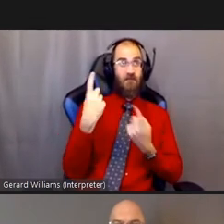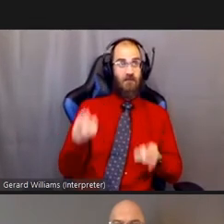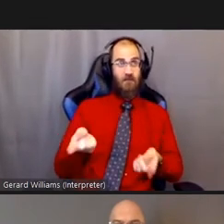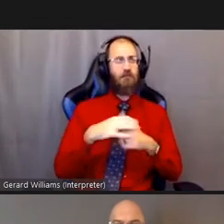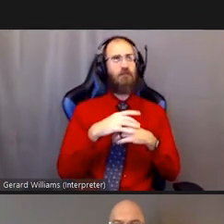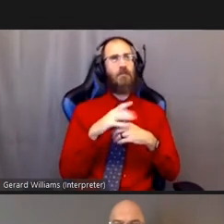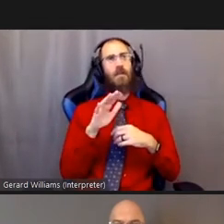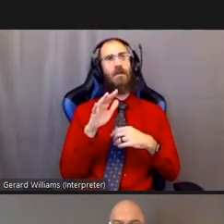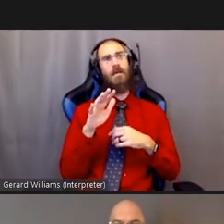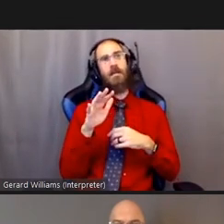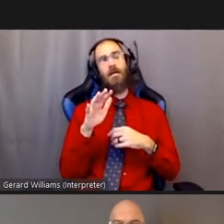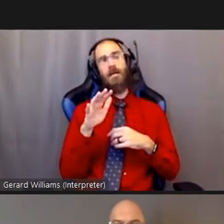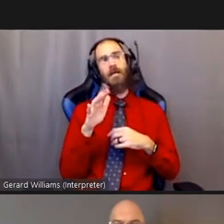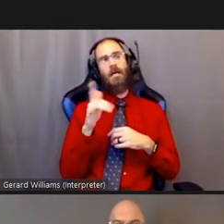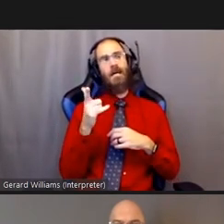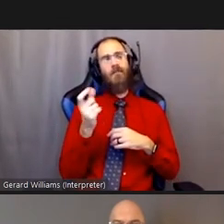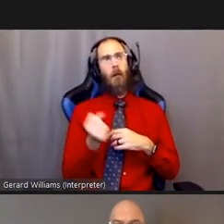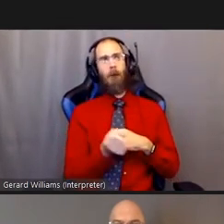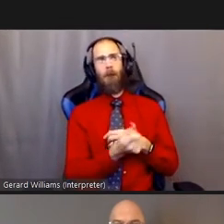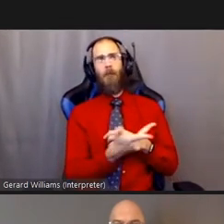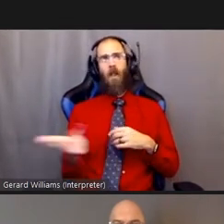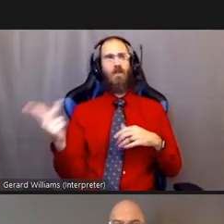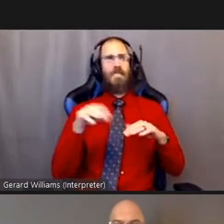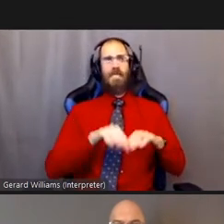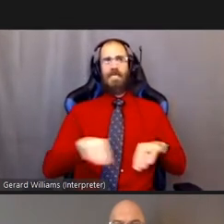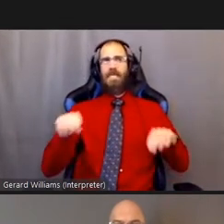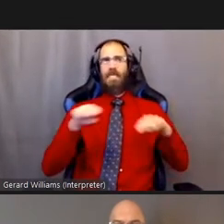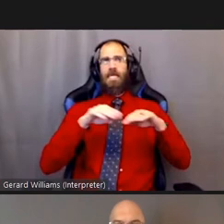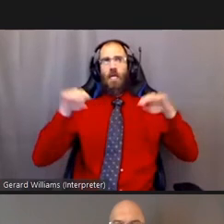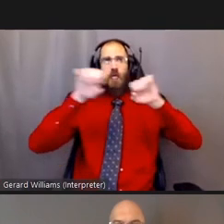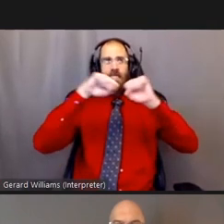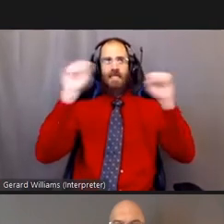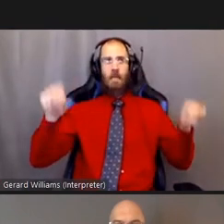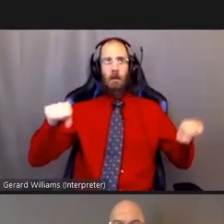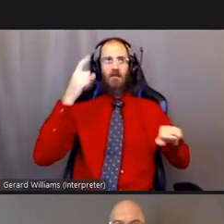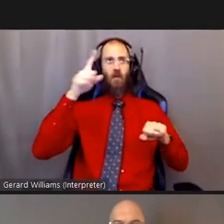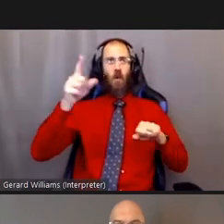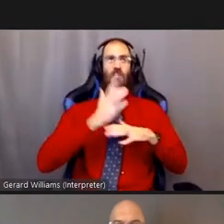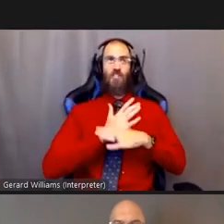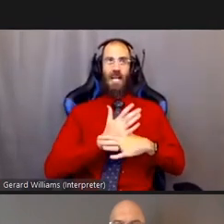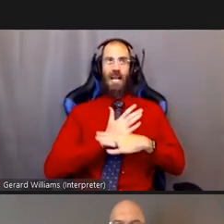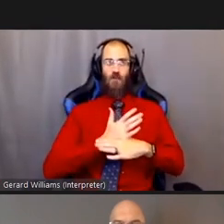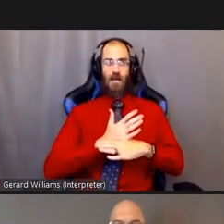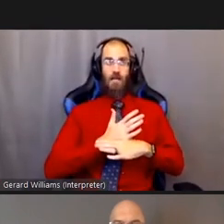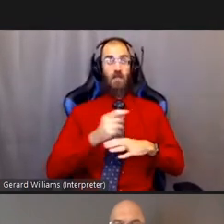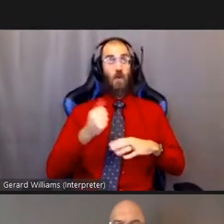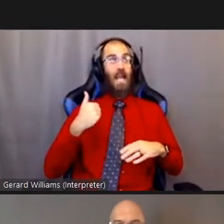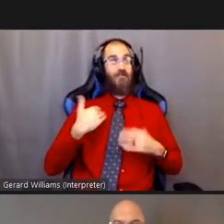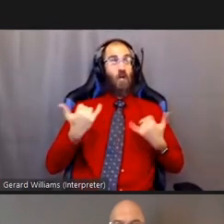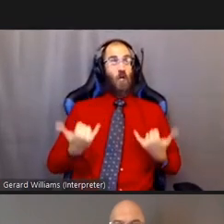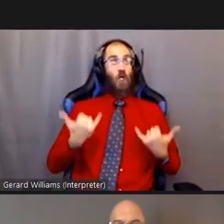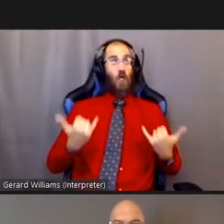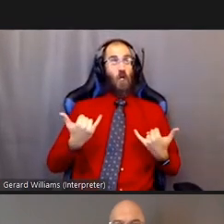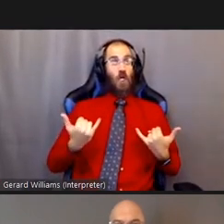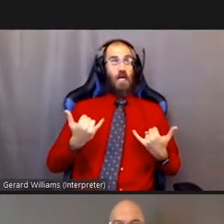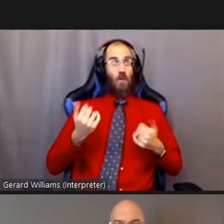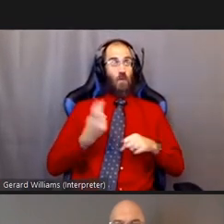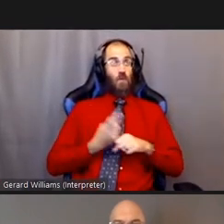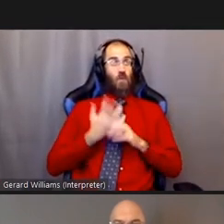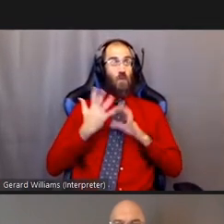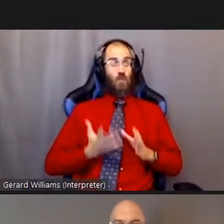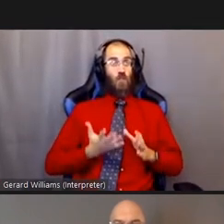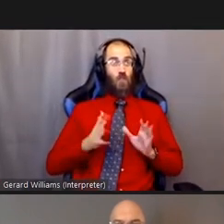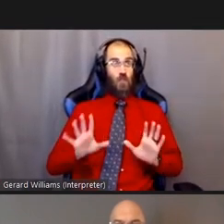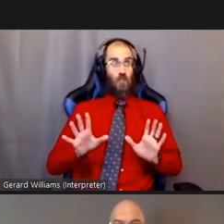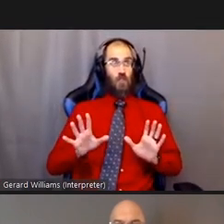a multi-tiered sharing system where there will be both incumbent users. Earlier this year,